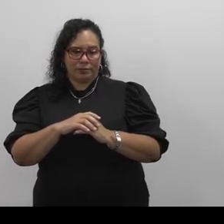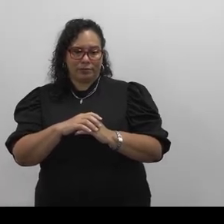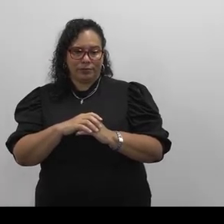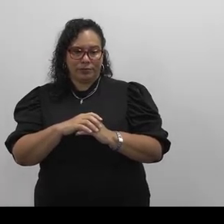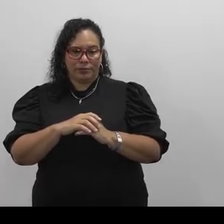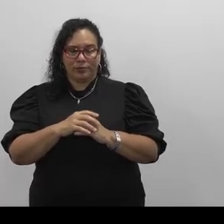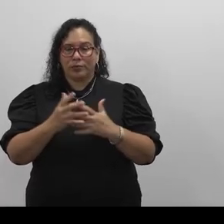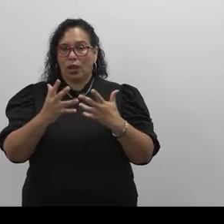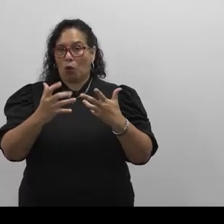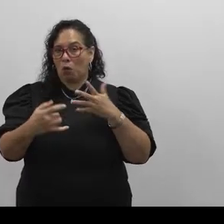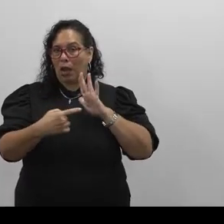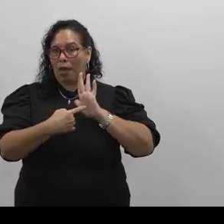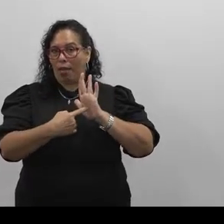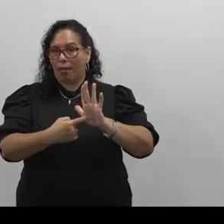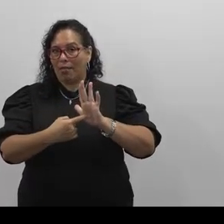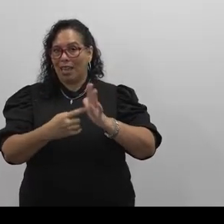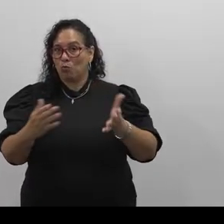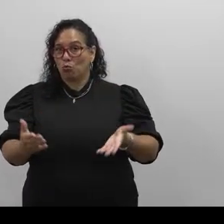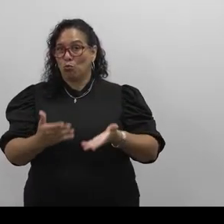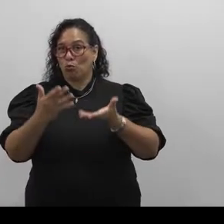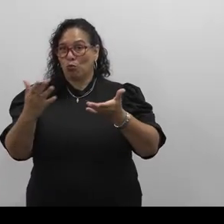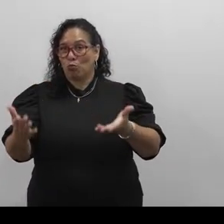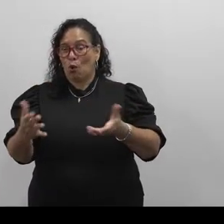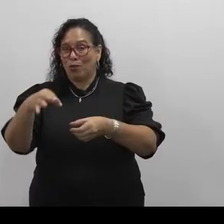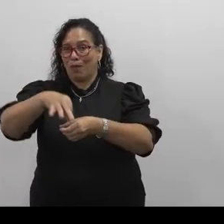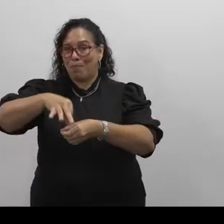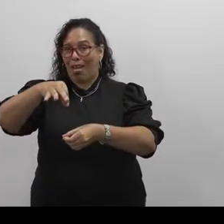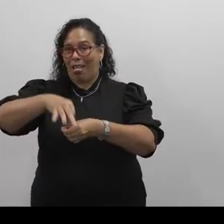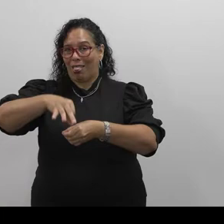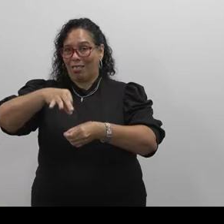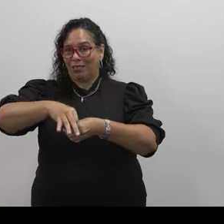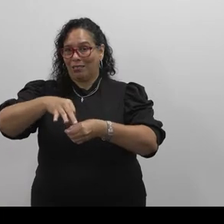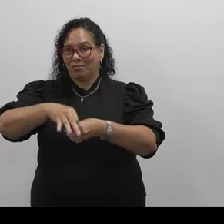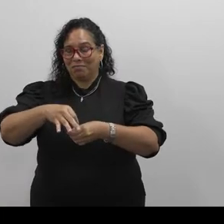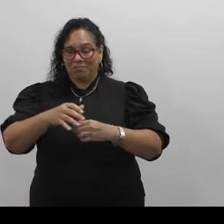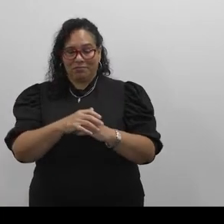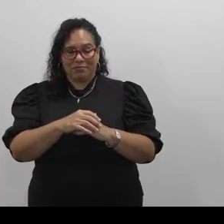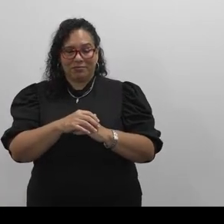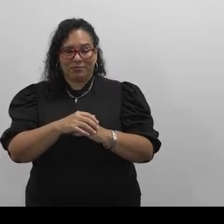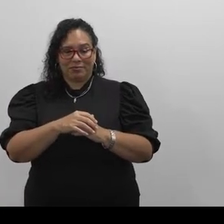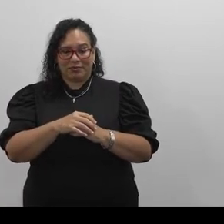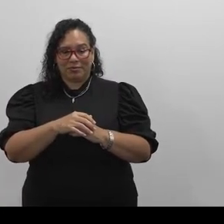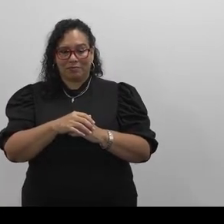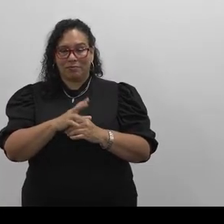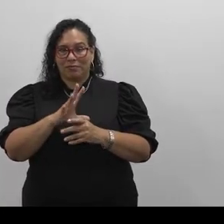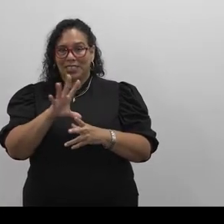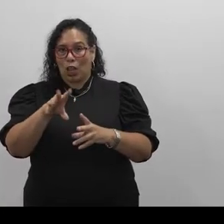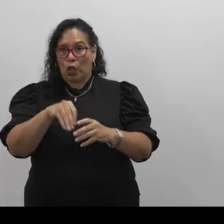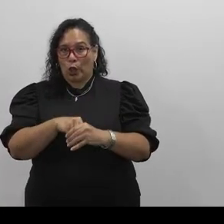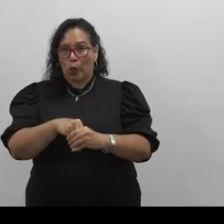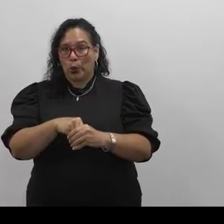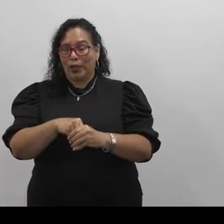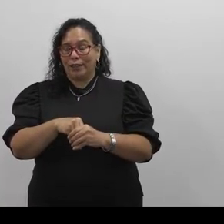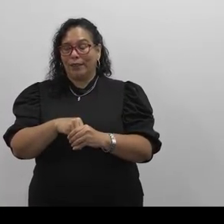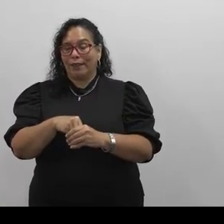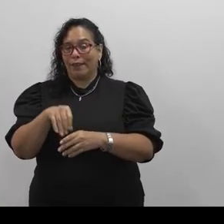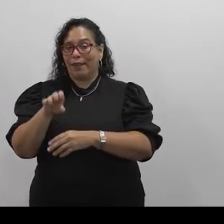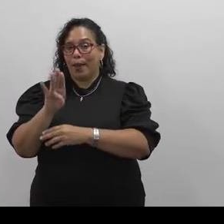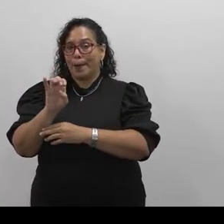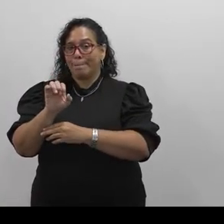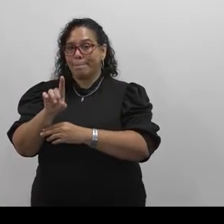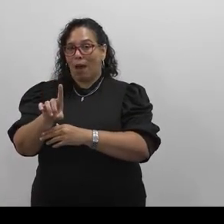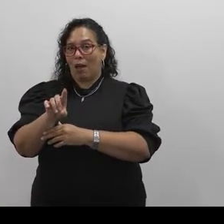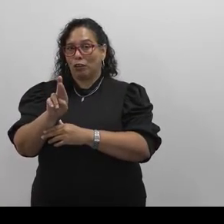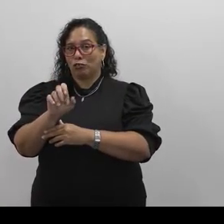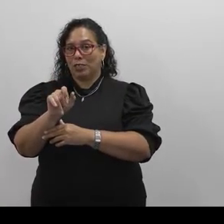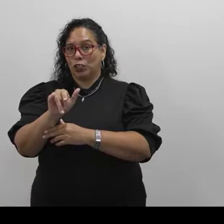Wanna highlight, so this is actually a proposed ballot measure text that I'm putting before you right now, right? So this is included in the bond resolution